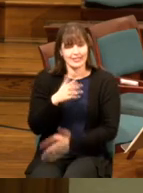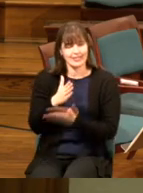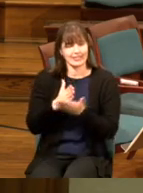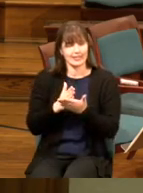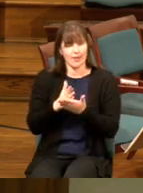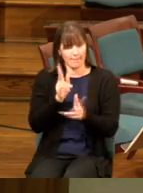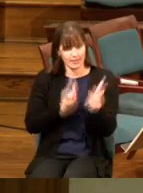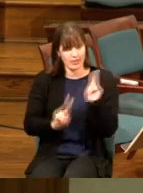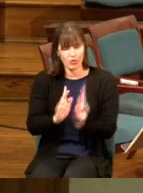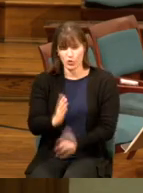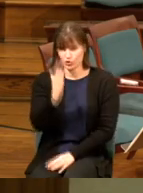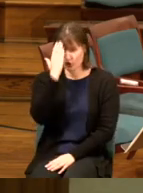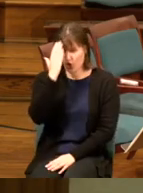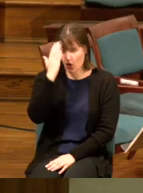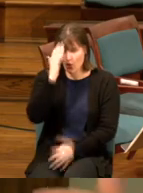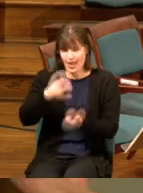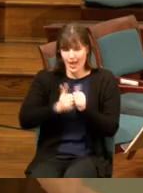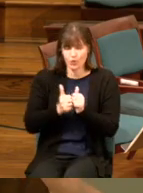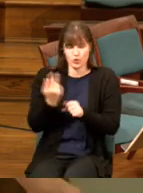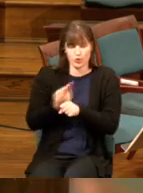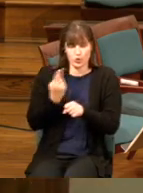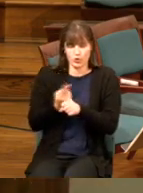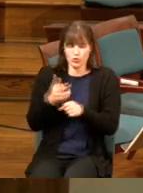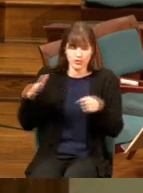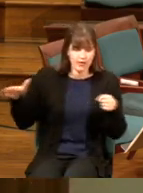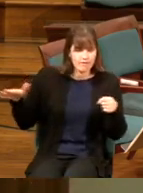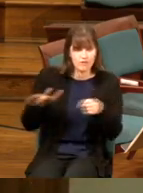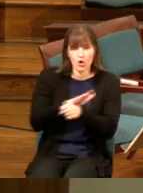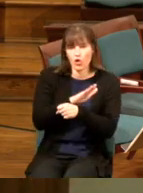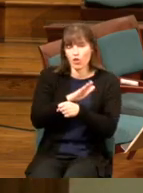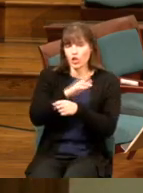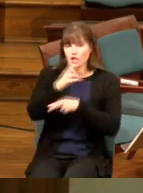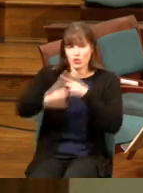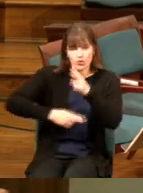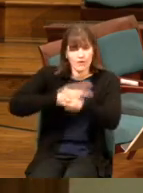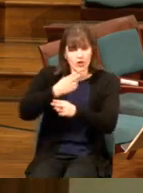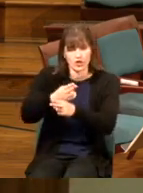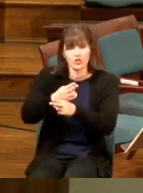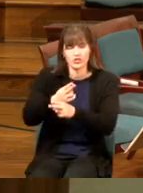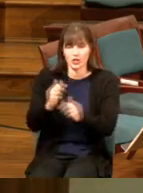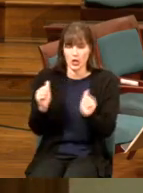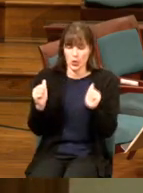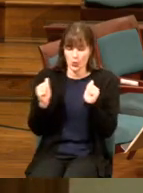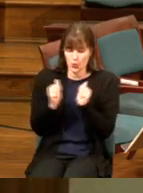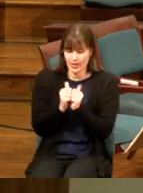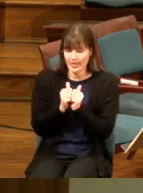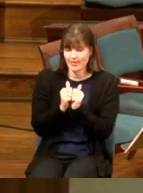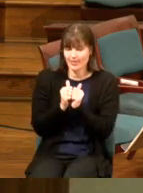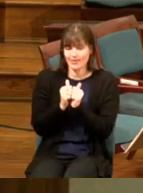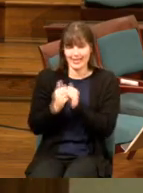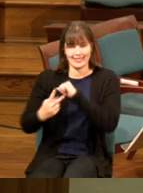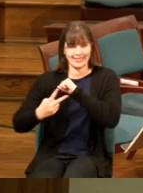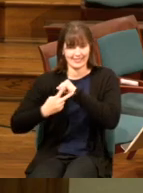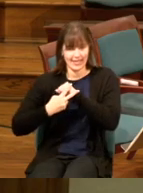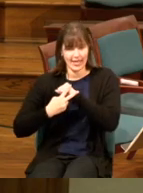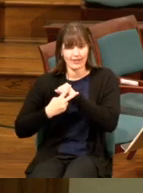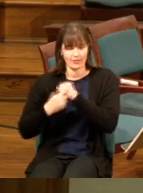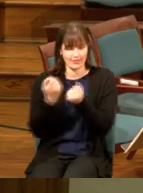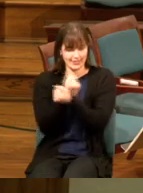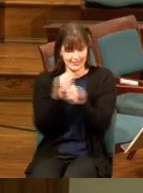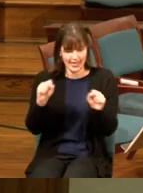the whole universe, which is in harmony with and preserved by